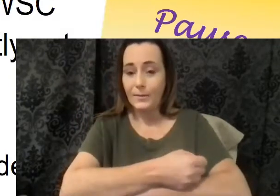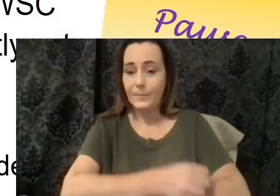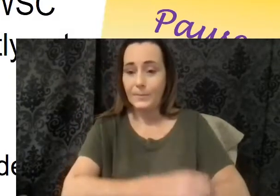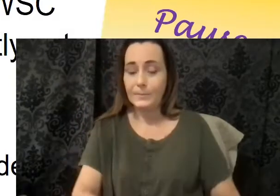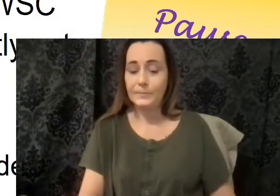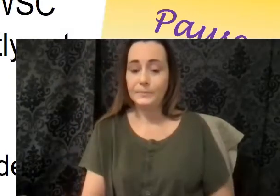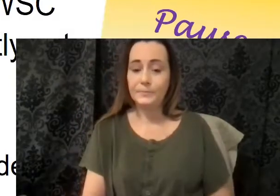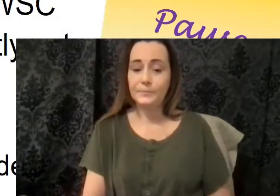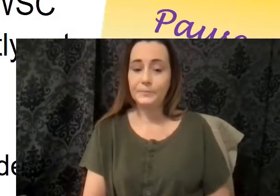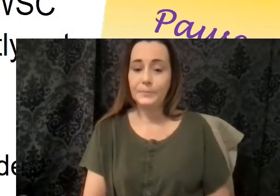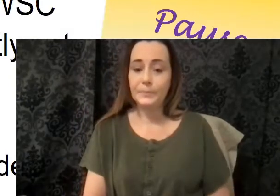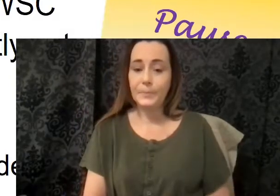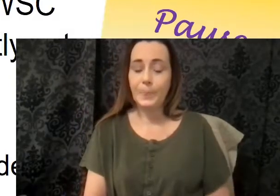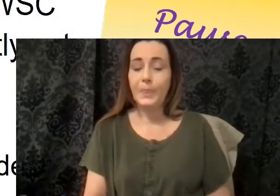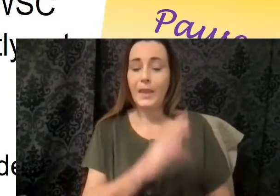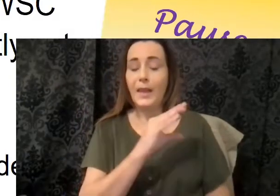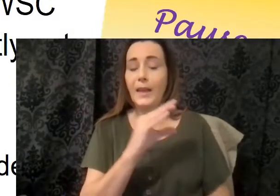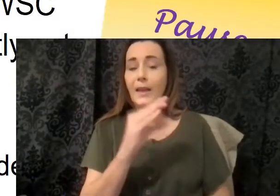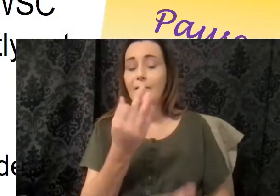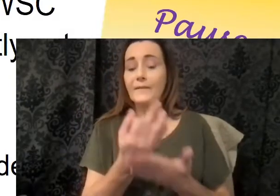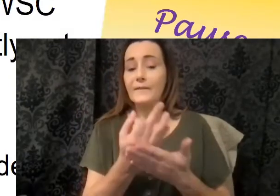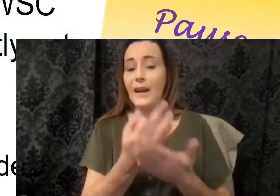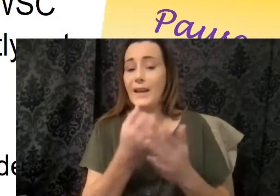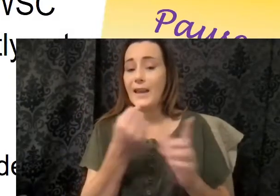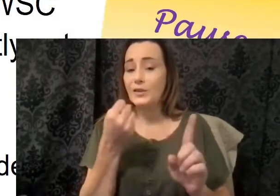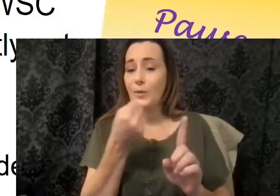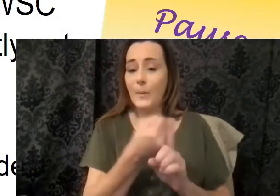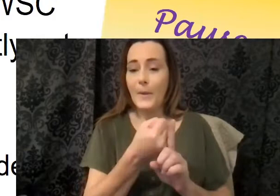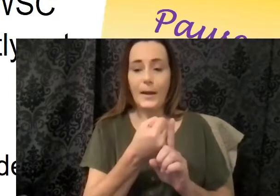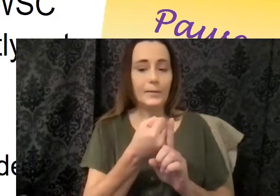well, financial impact, none.